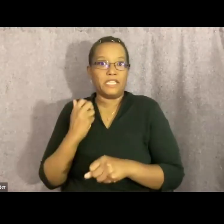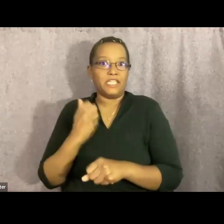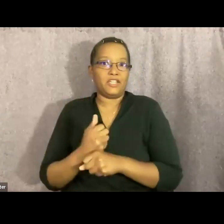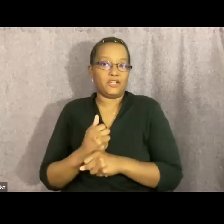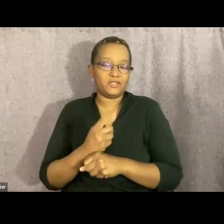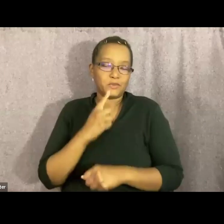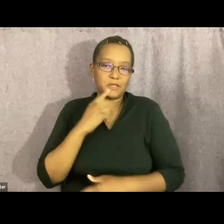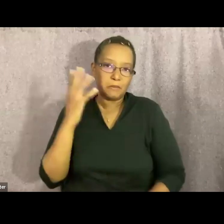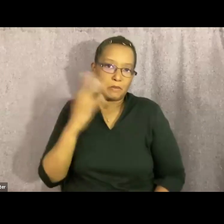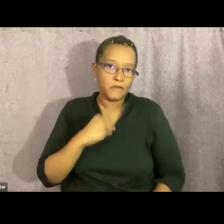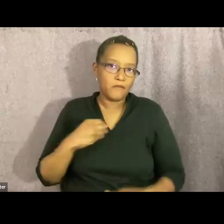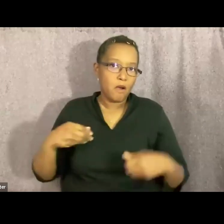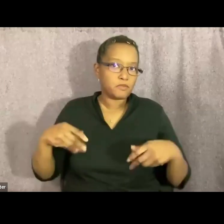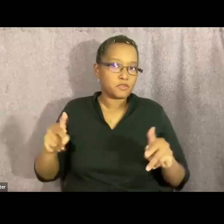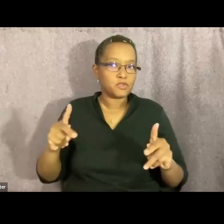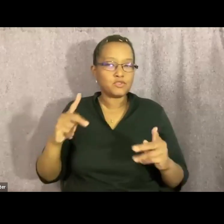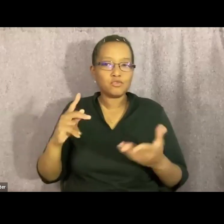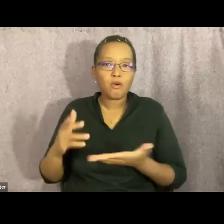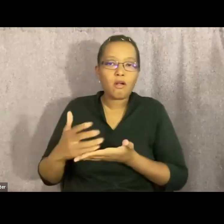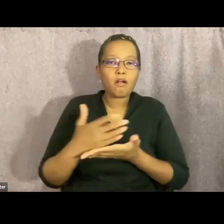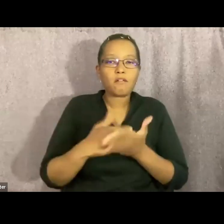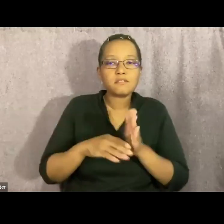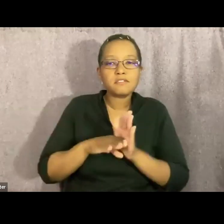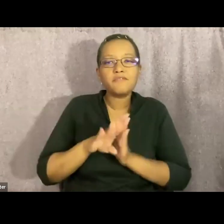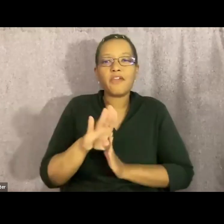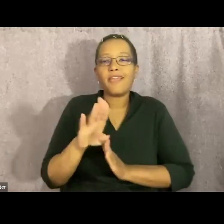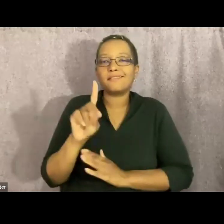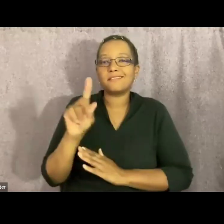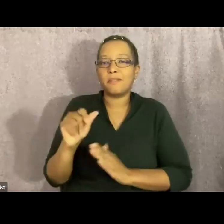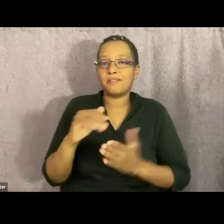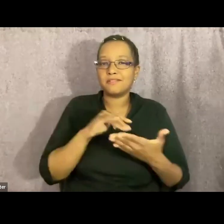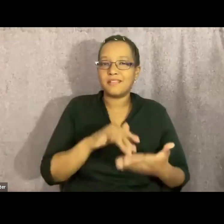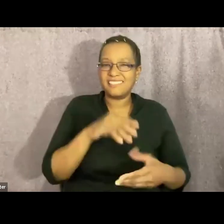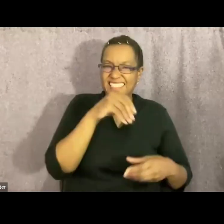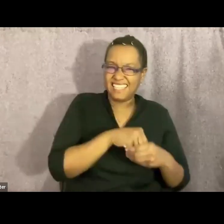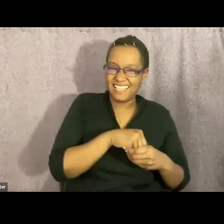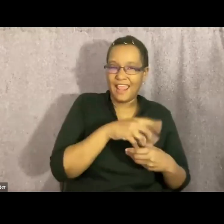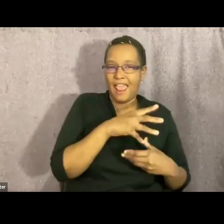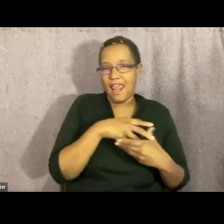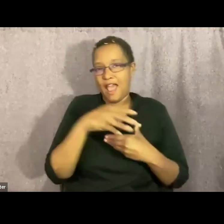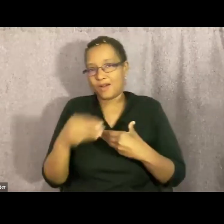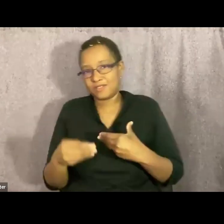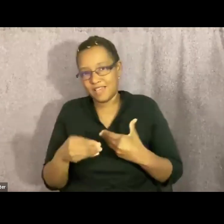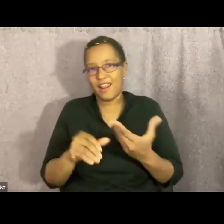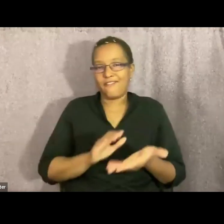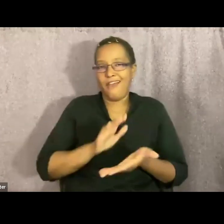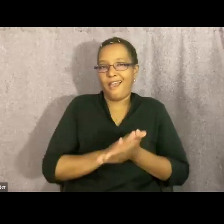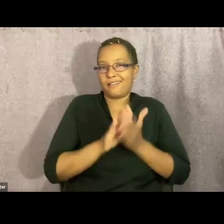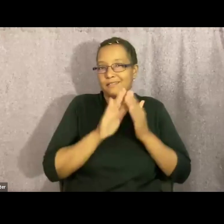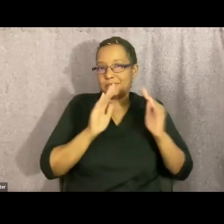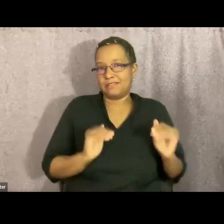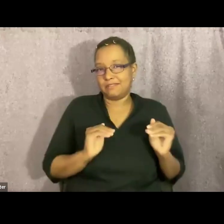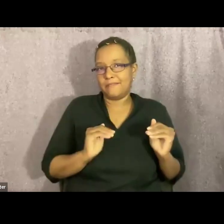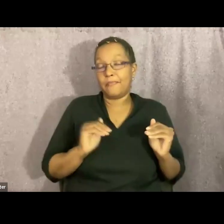cultivate disability studies, both inside and outside of academia. This program started as a